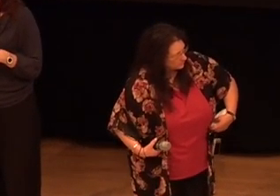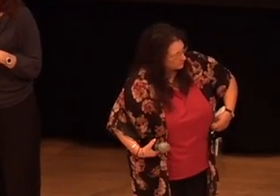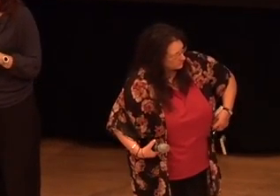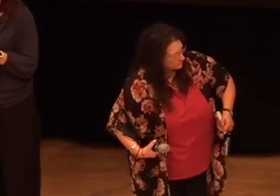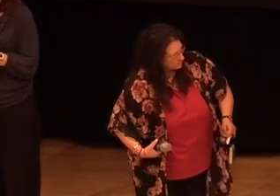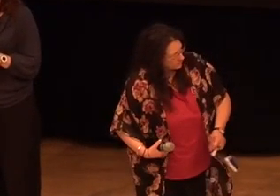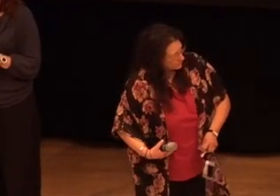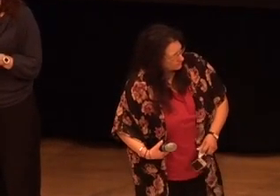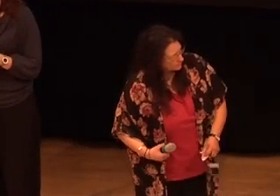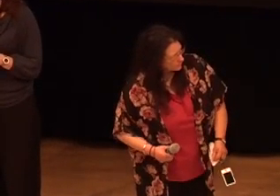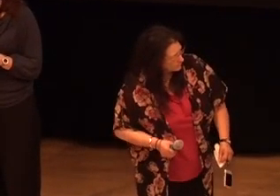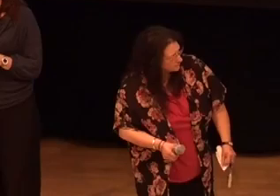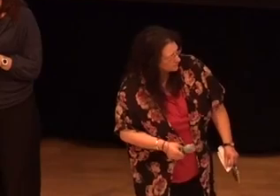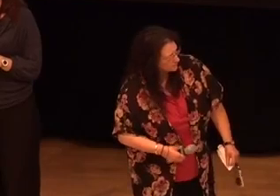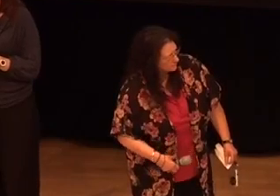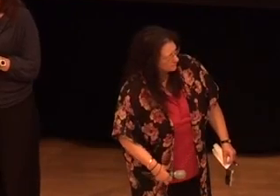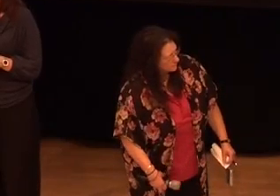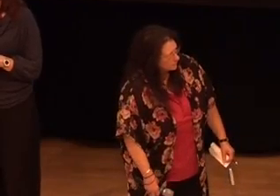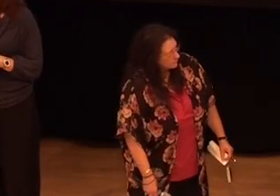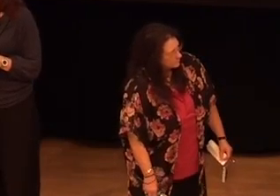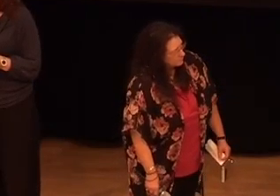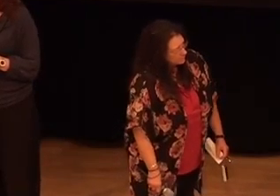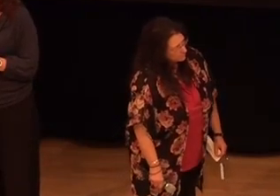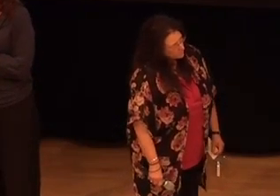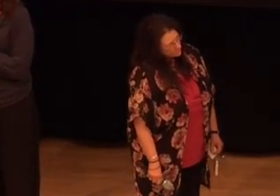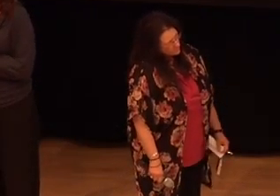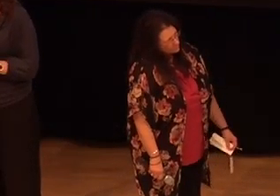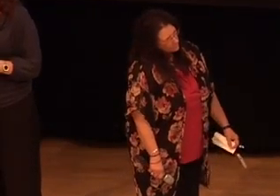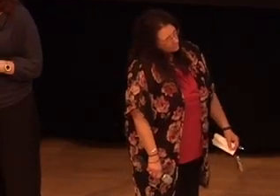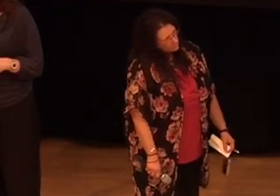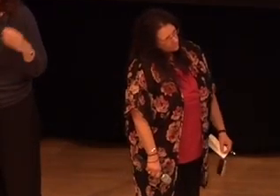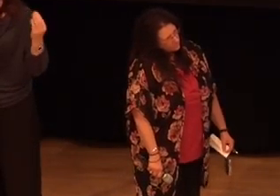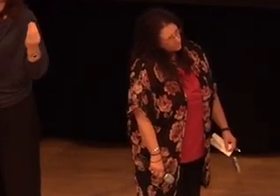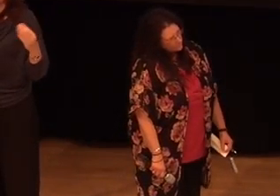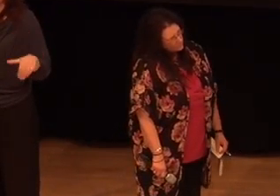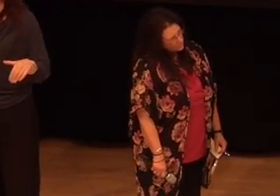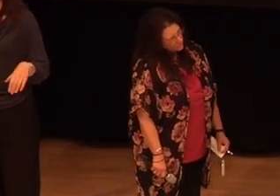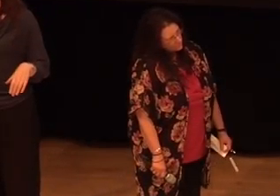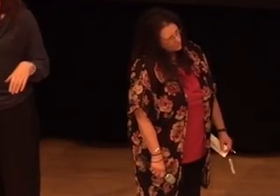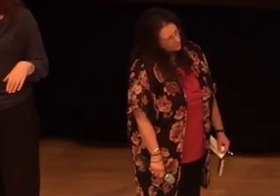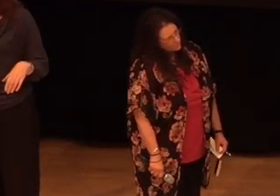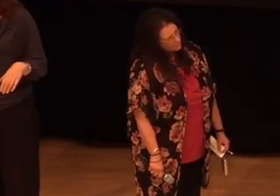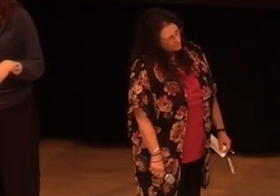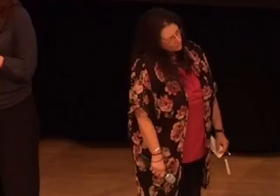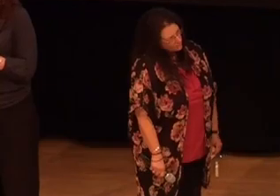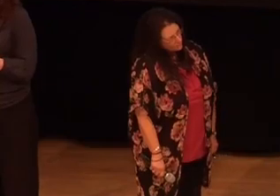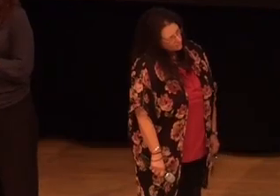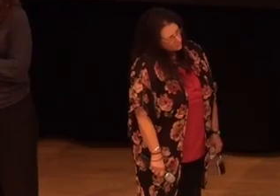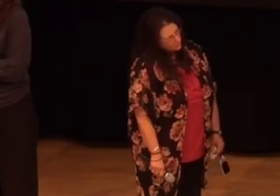So not Thursday, Friday, Saturday night. It's more like Monday night, Wednesday night, Saturday afternoon, maybe, you know,